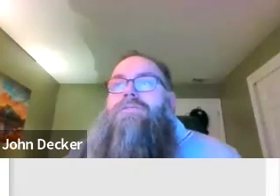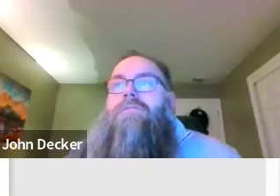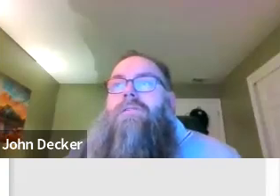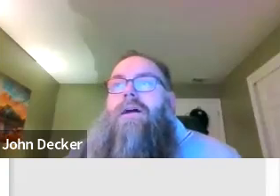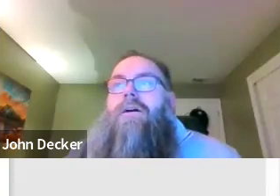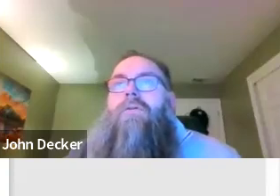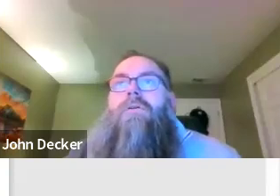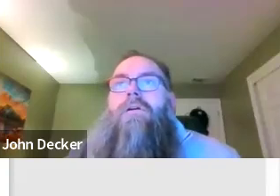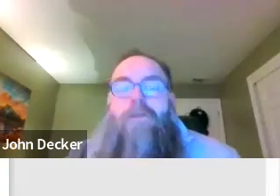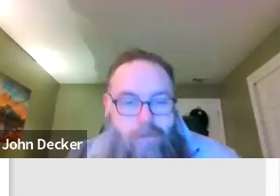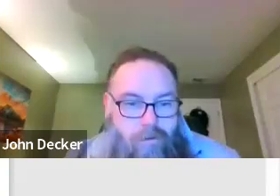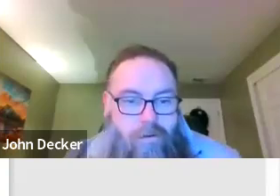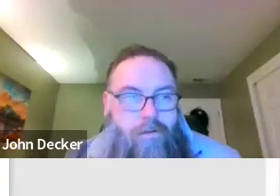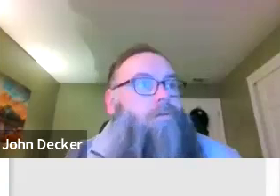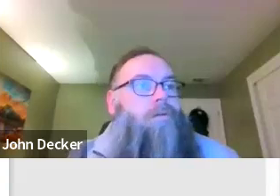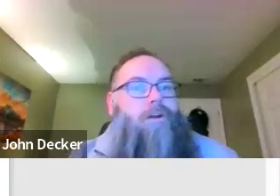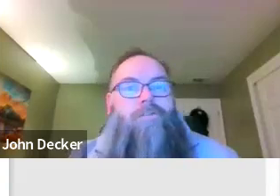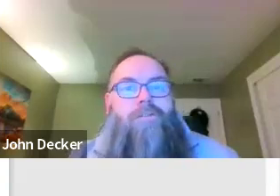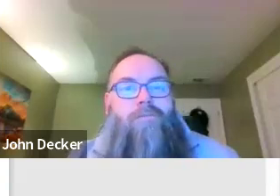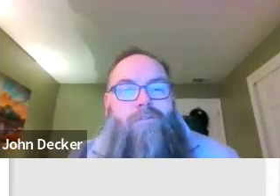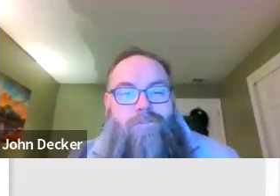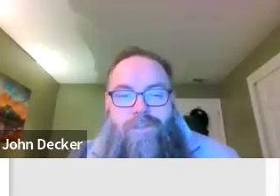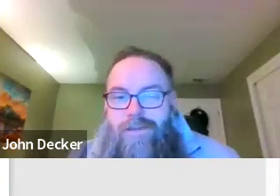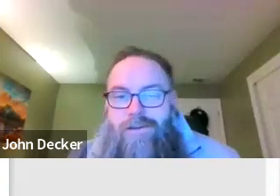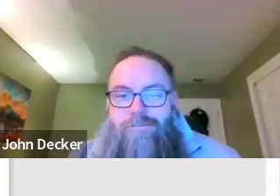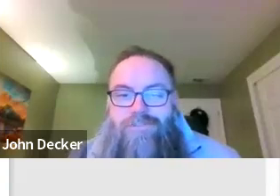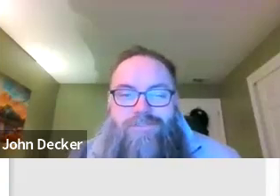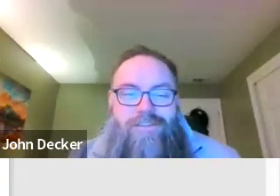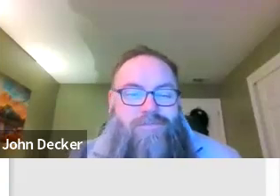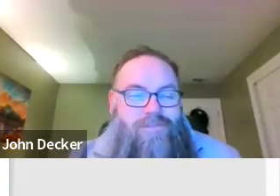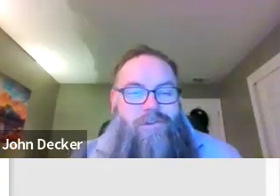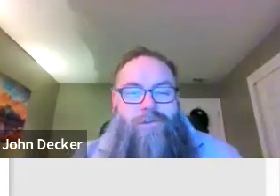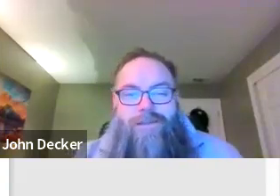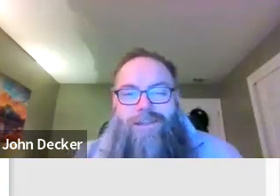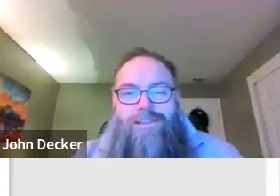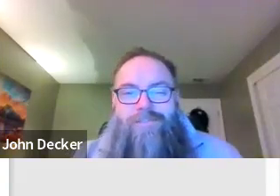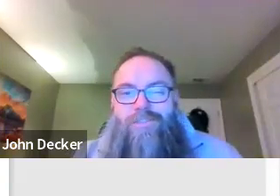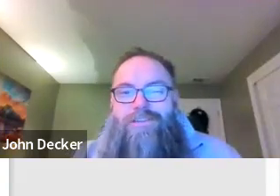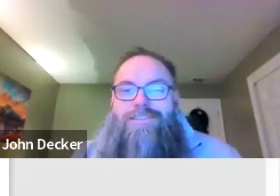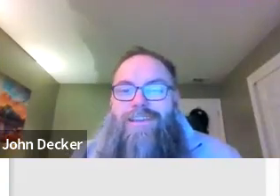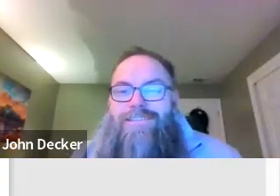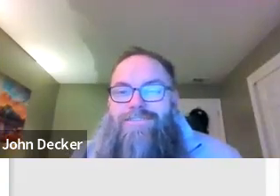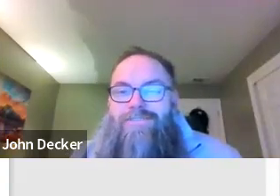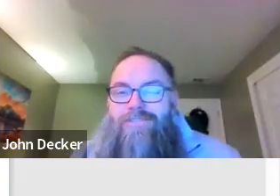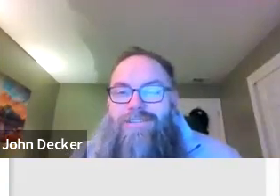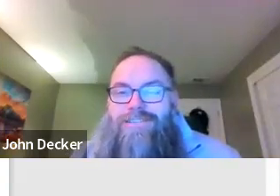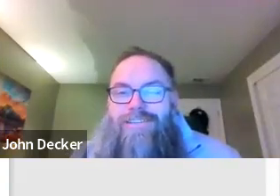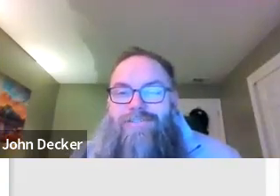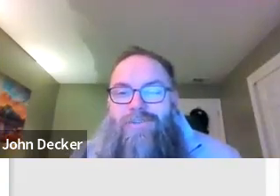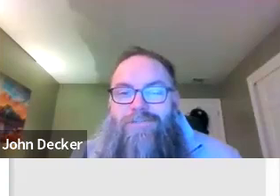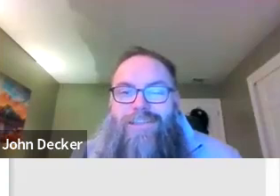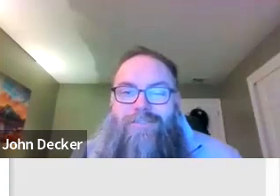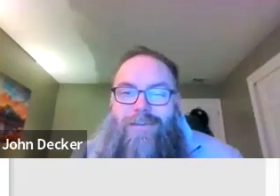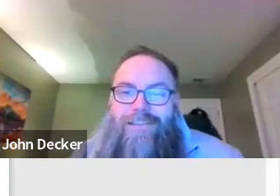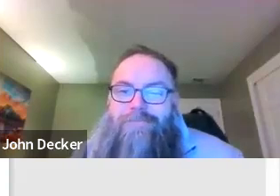I'm curious how our network for the regional center is supposed to go down at 11:30 today. So